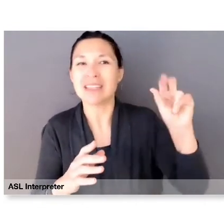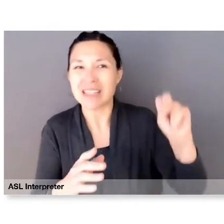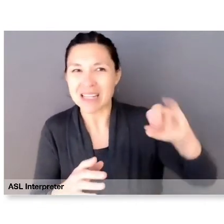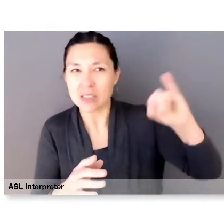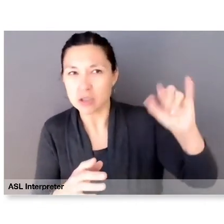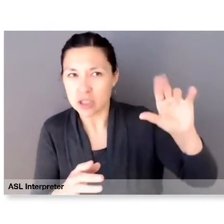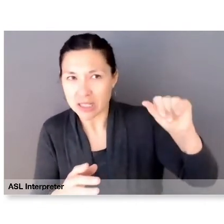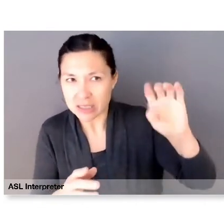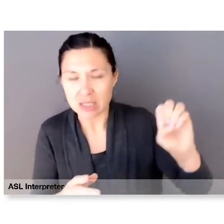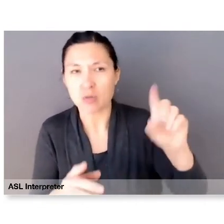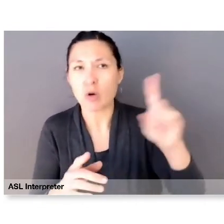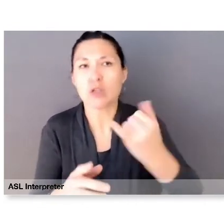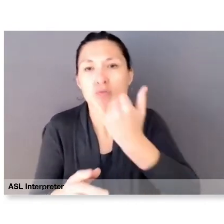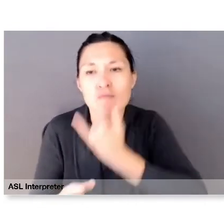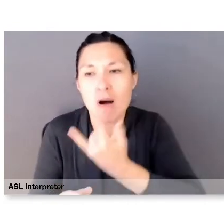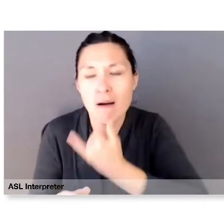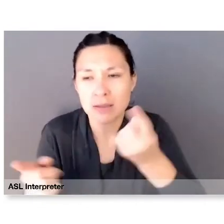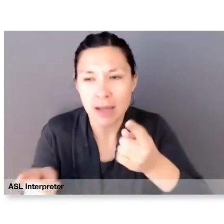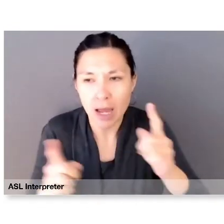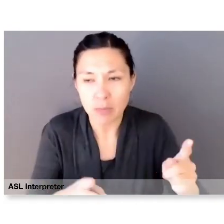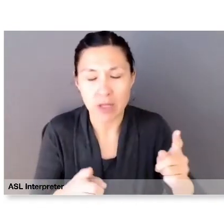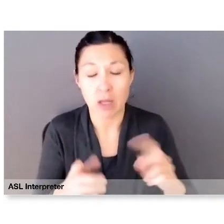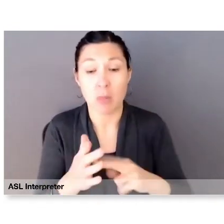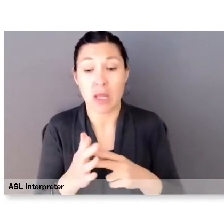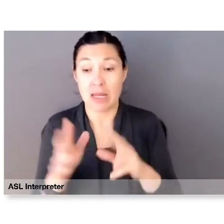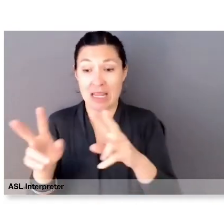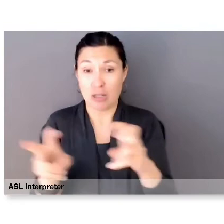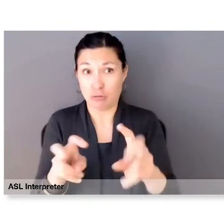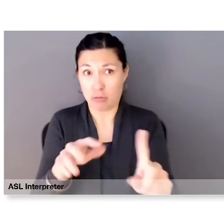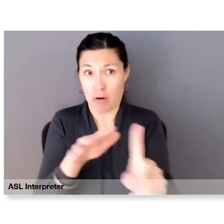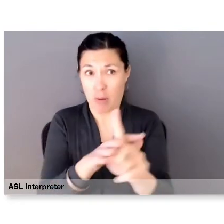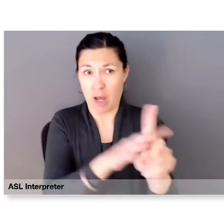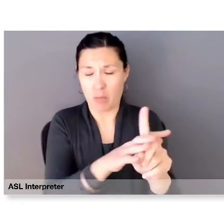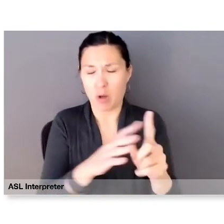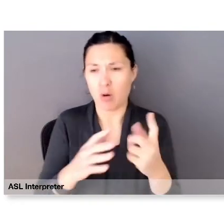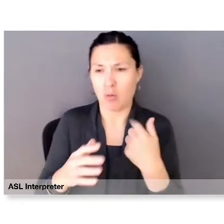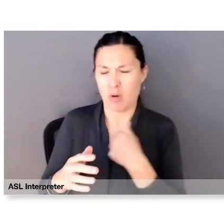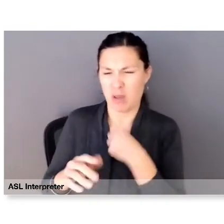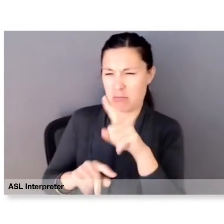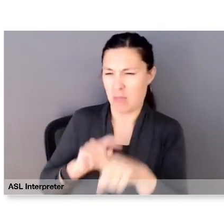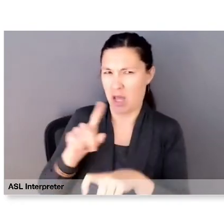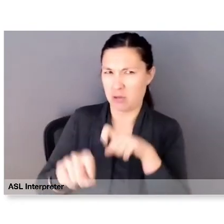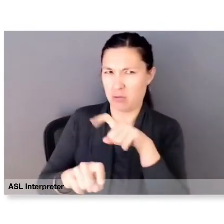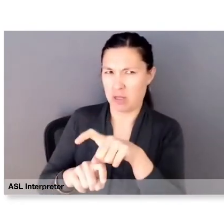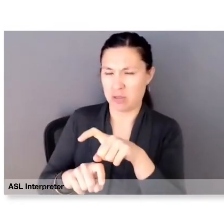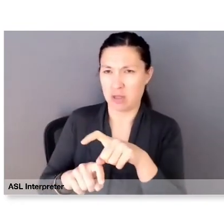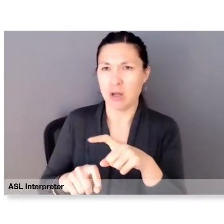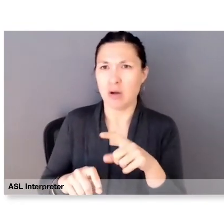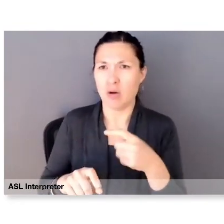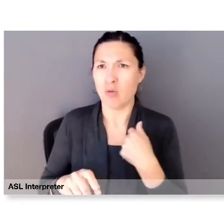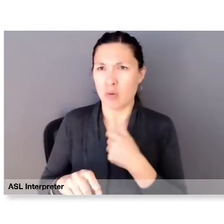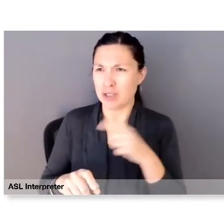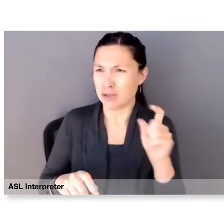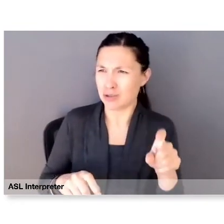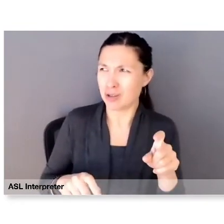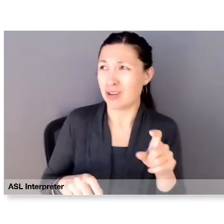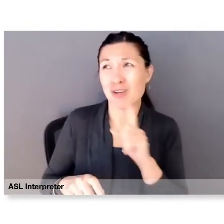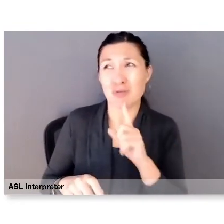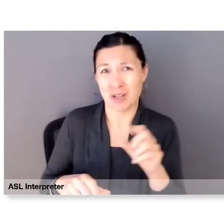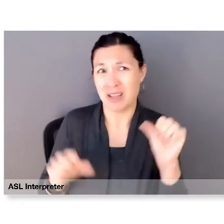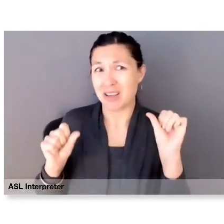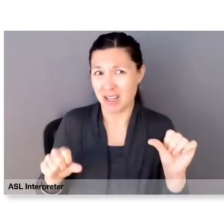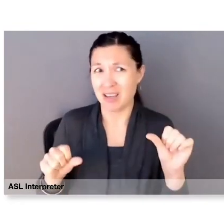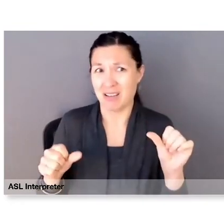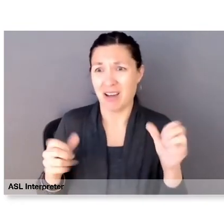asking questions about issues that we should or we could already sort of have the answers